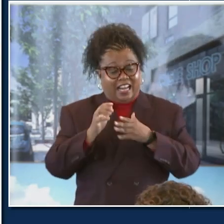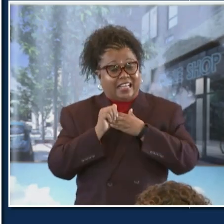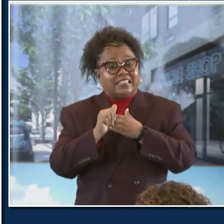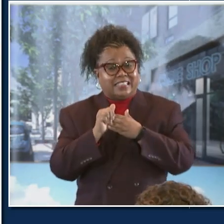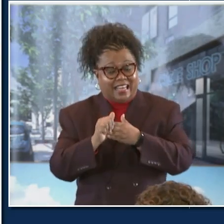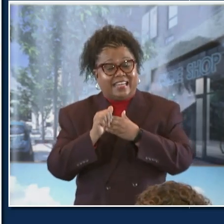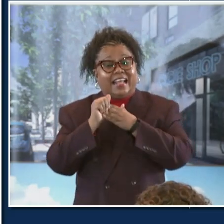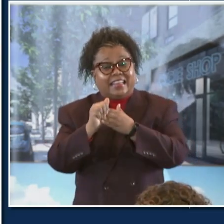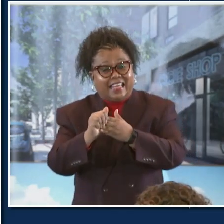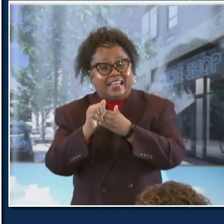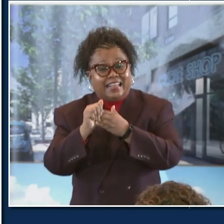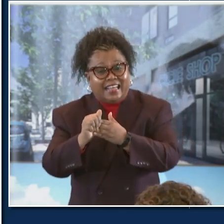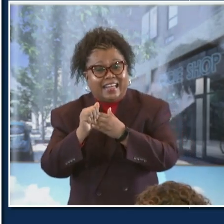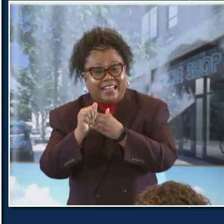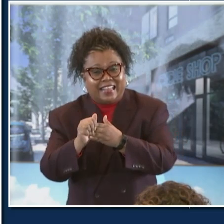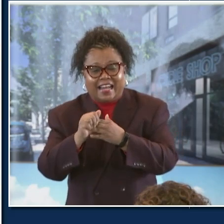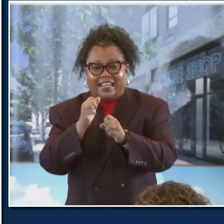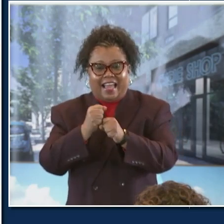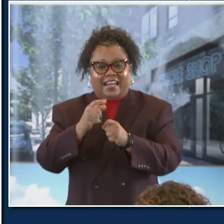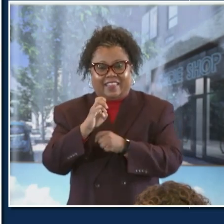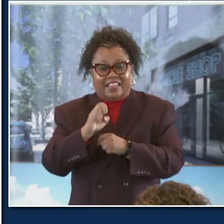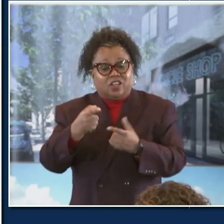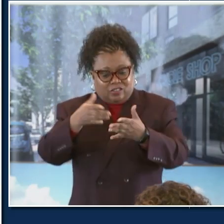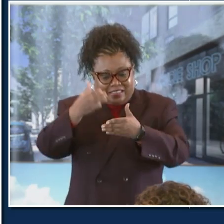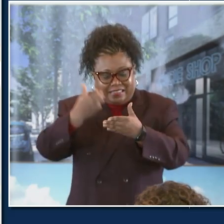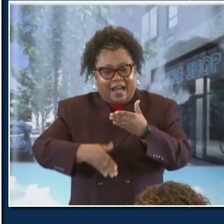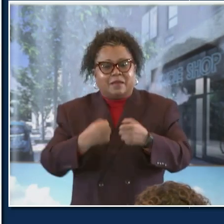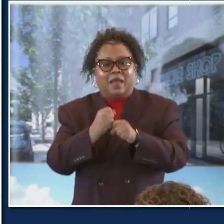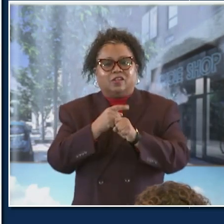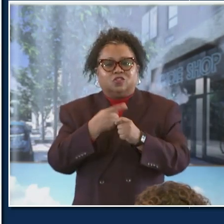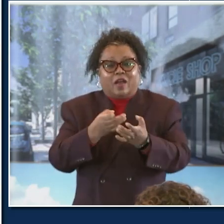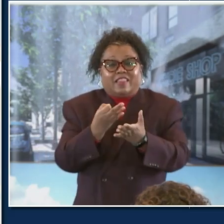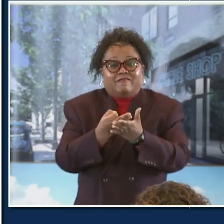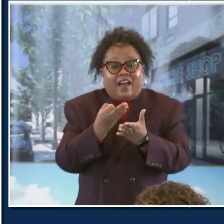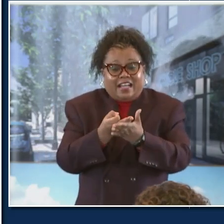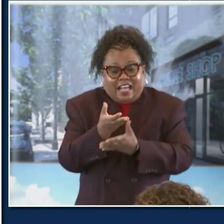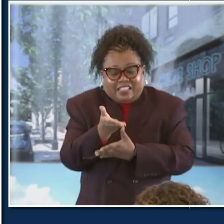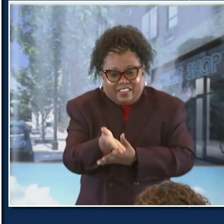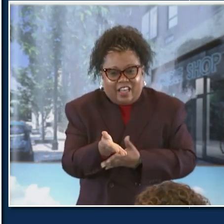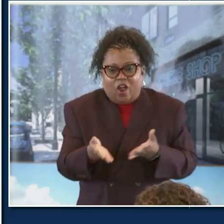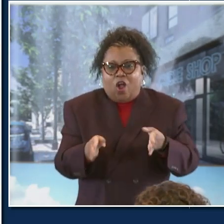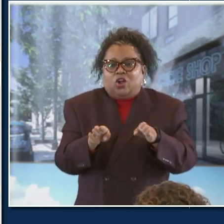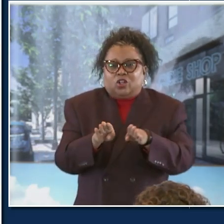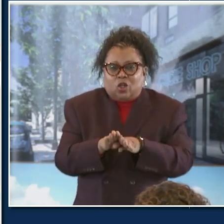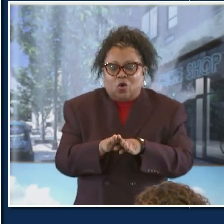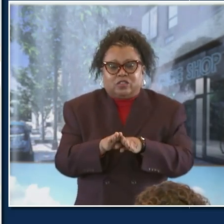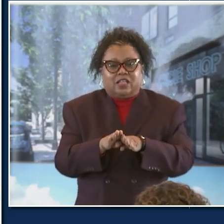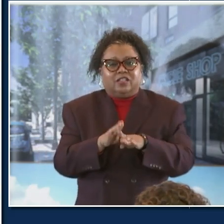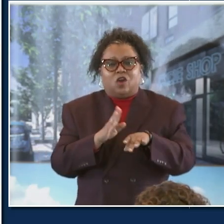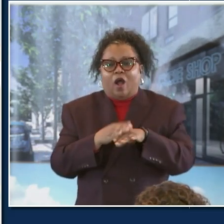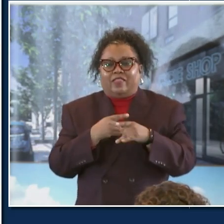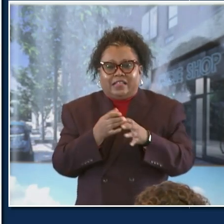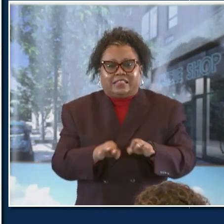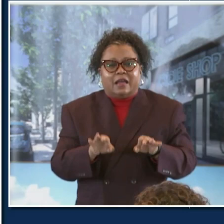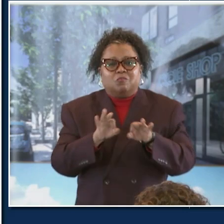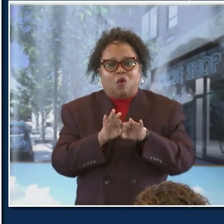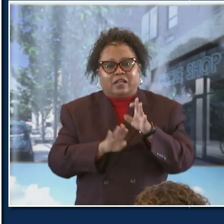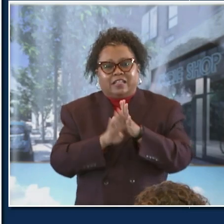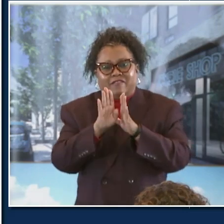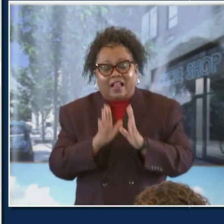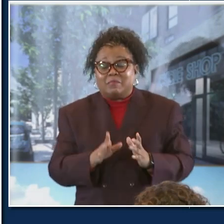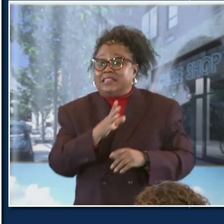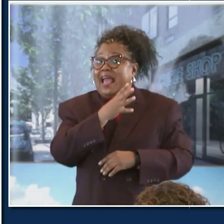leading, getting the deals done, making sure the financing is there, closing on these important